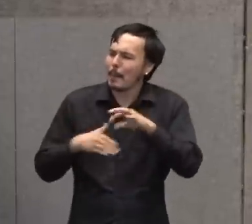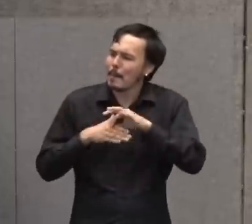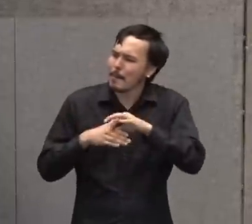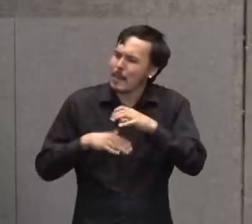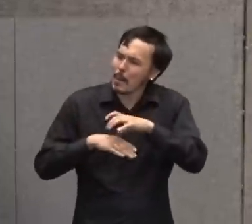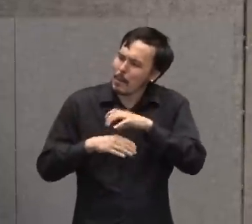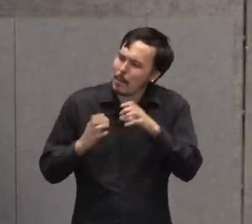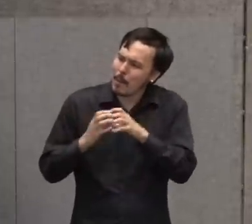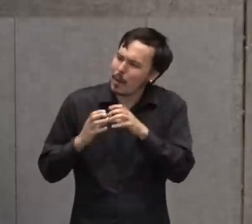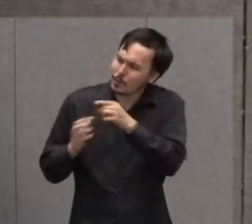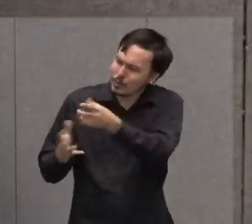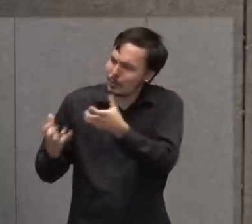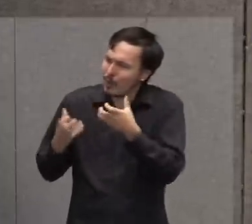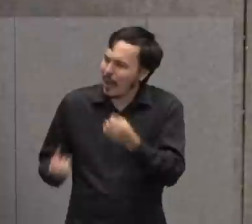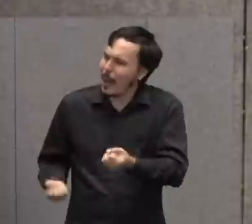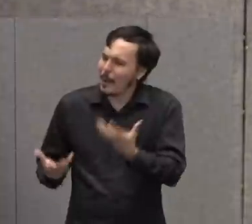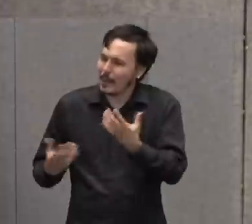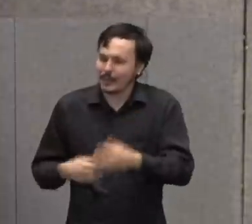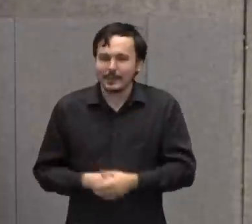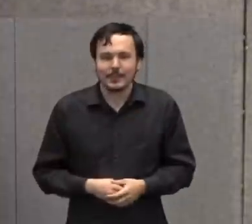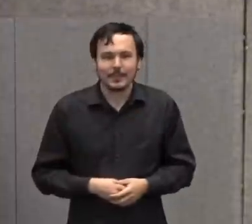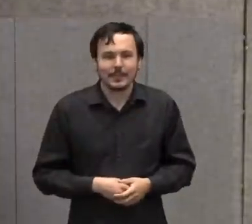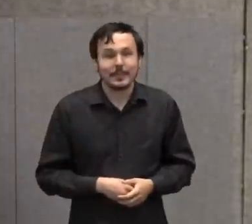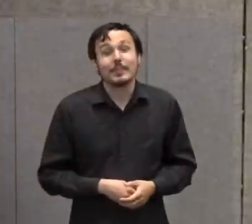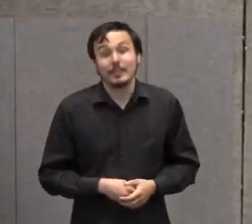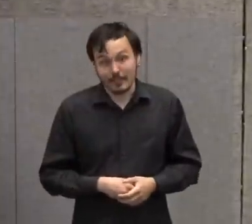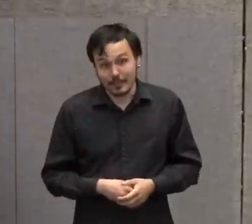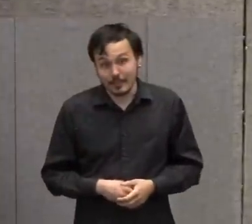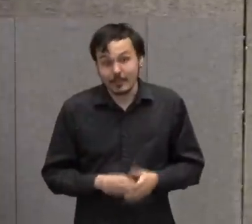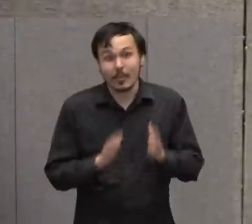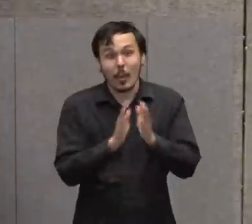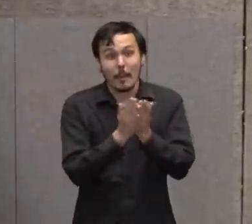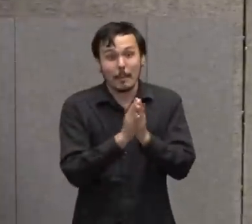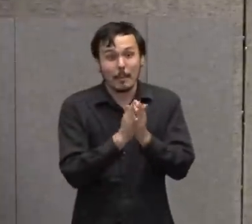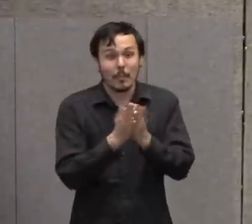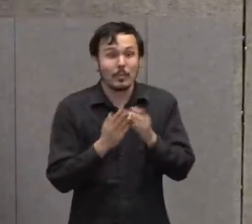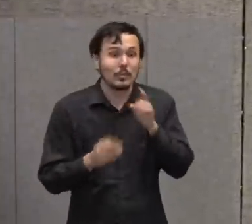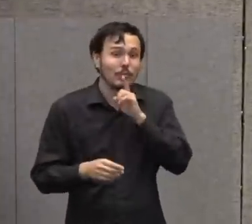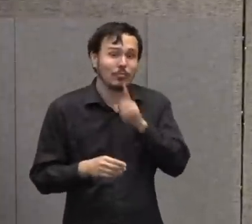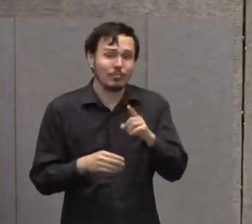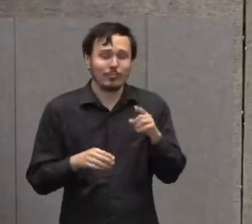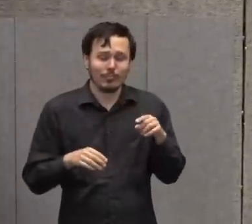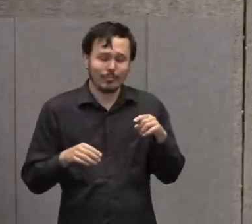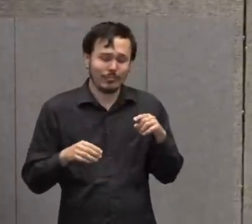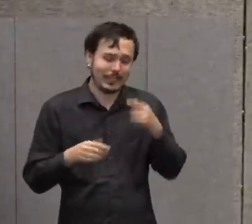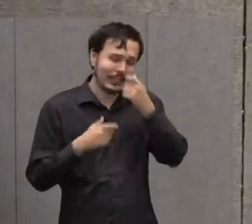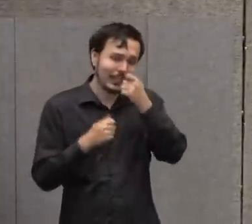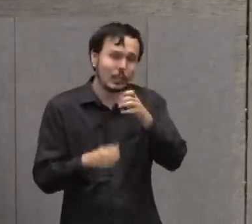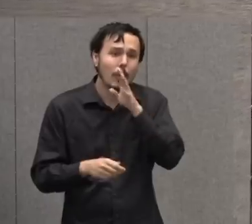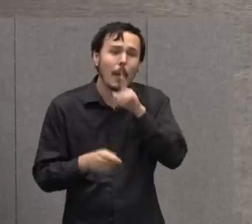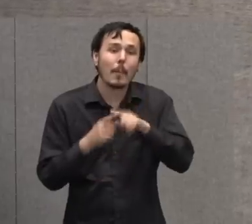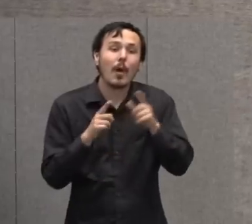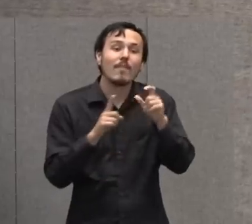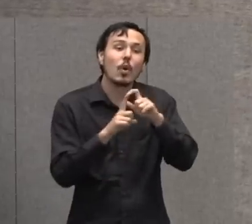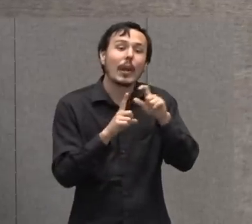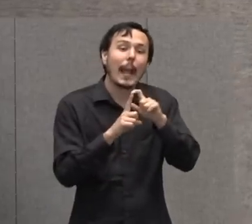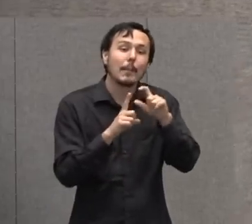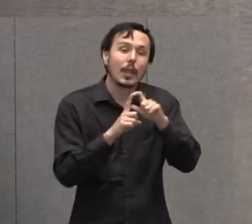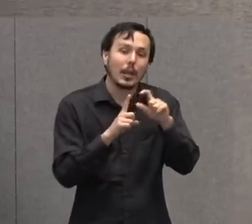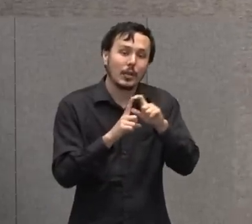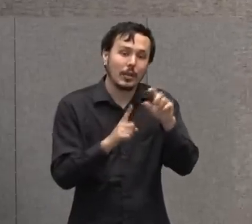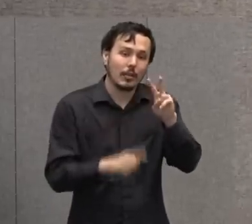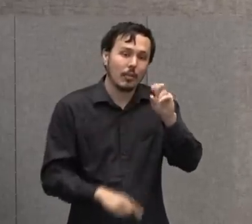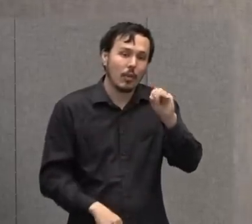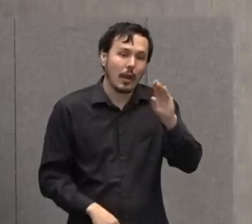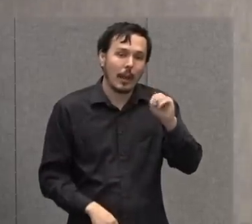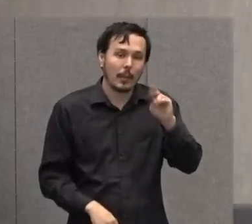you like?" All right, so this is a good book for us to talk about some vocabulary. We can use it to think about area